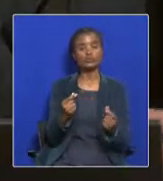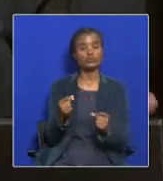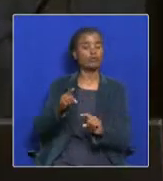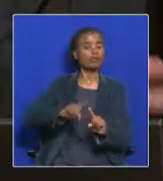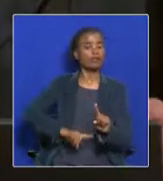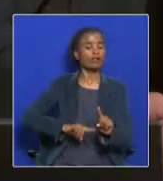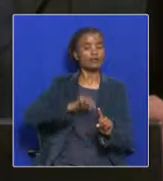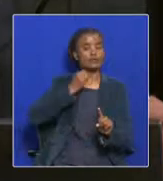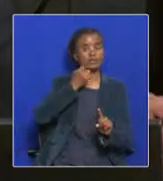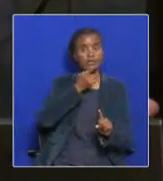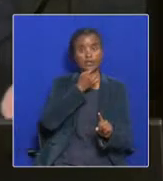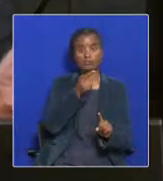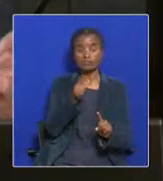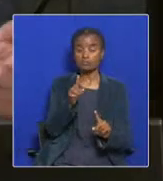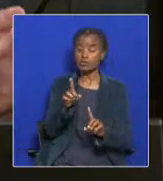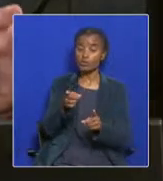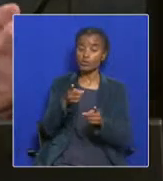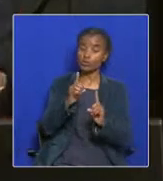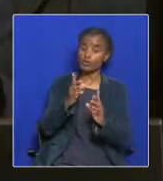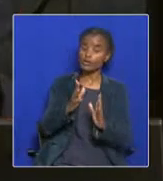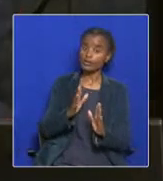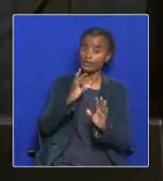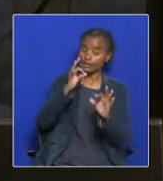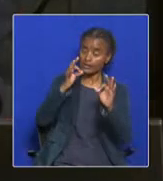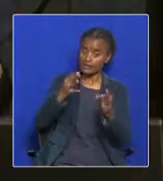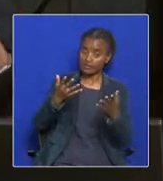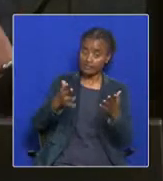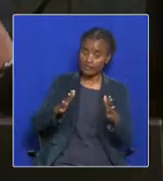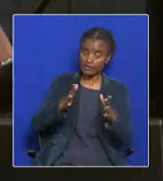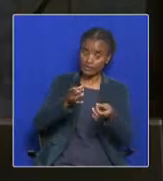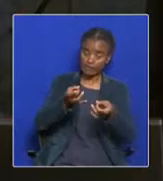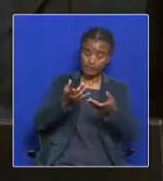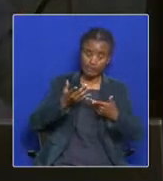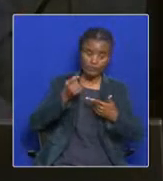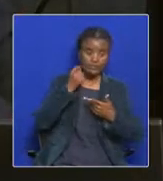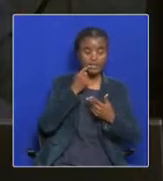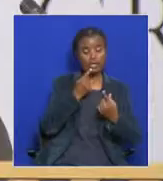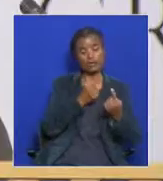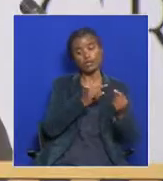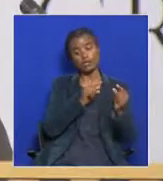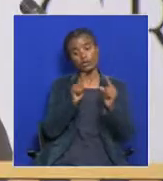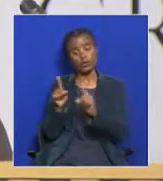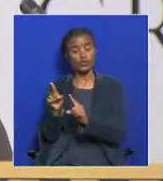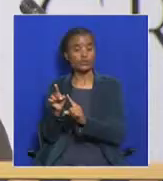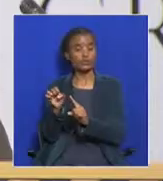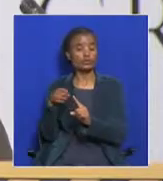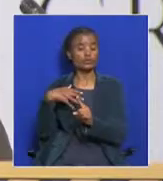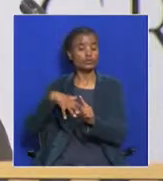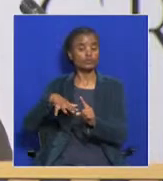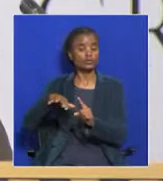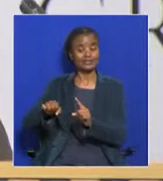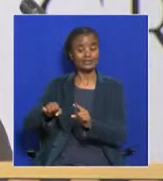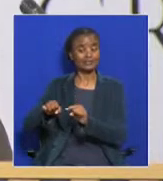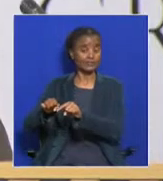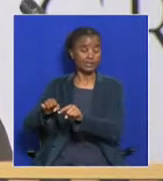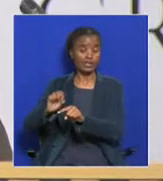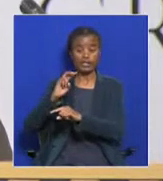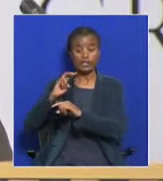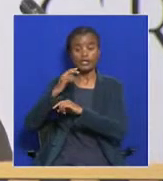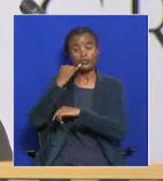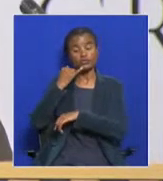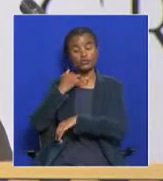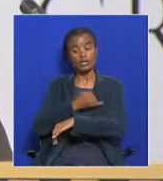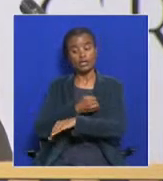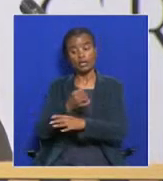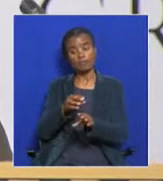decision, has told me we are going to Port Shepstone, has not moved the drugs. That applies to you and Mpangase